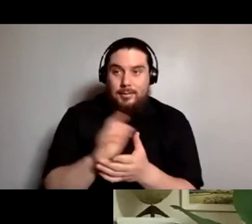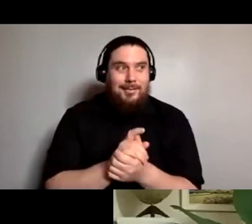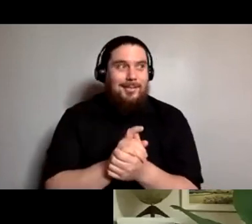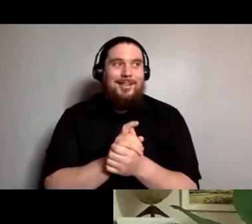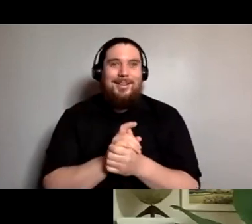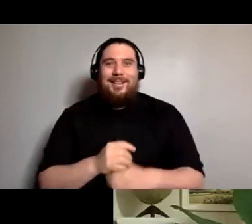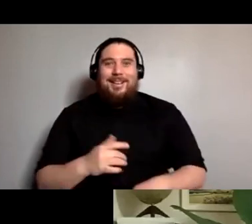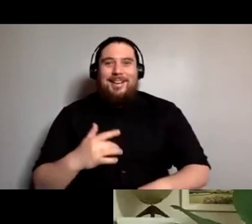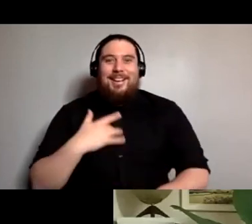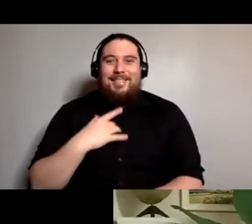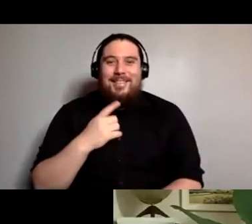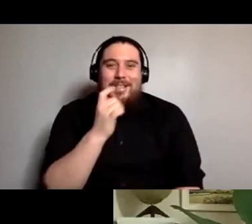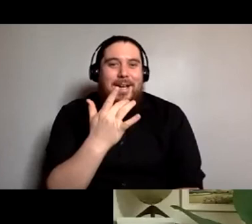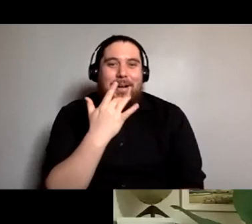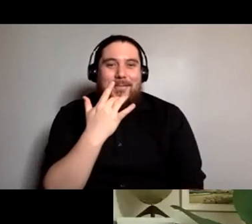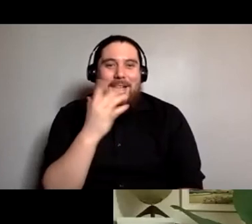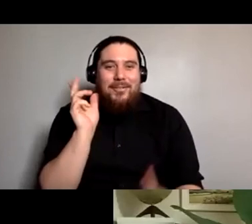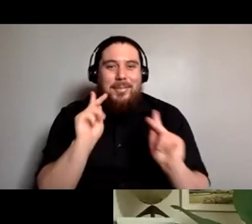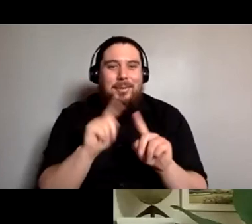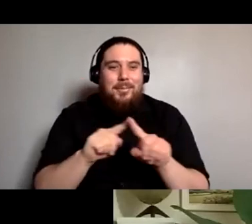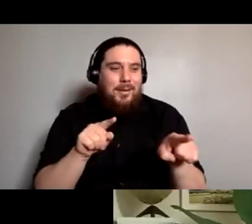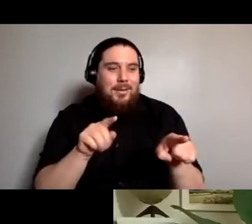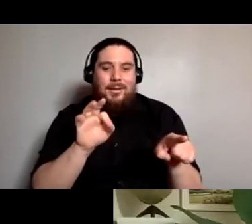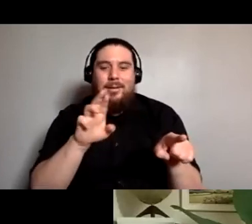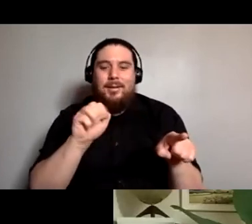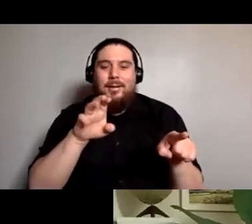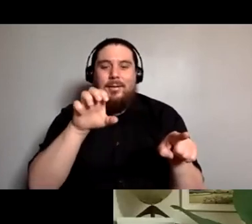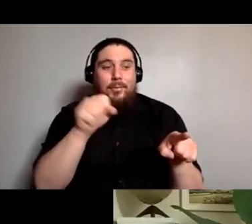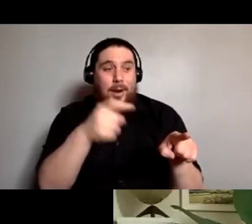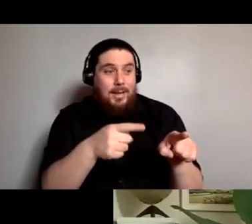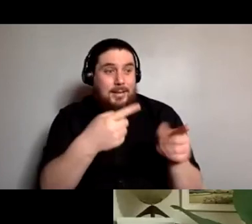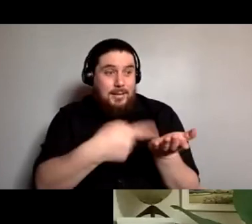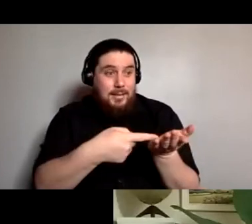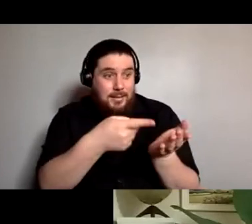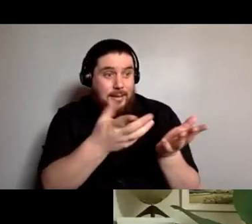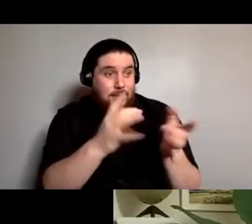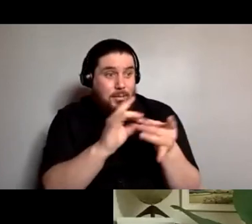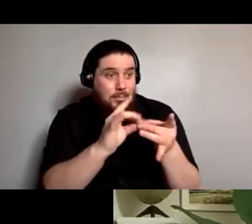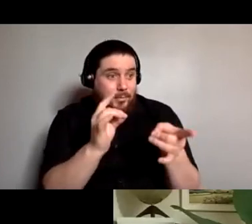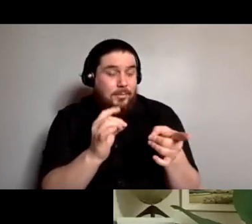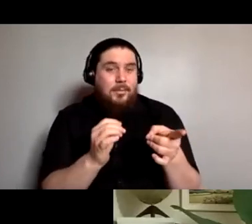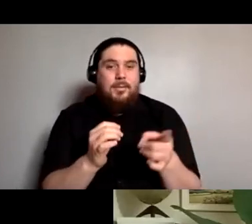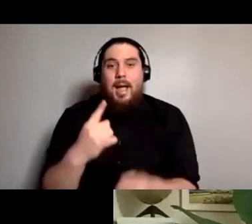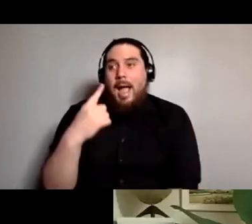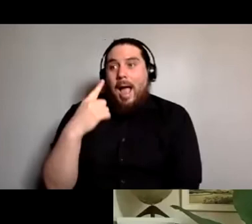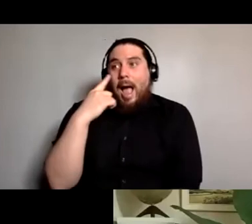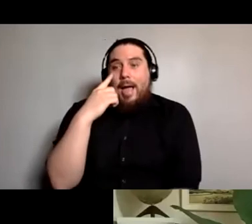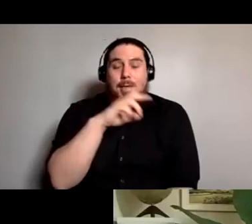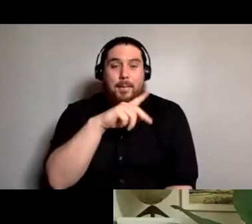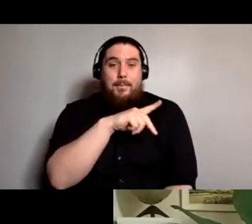it's not a favorite of people on this call, but Francis, do you want to talk about that a little bit? Well, I think the personality, all